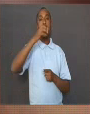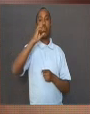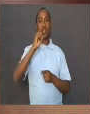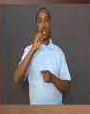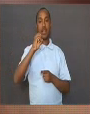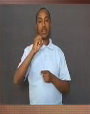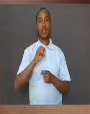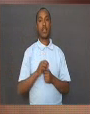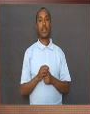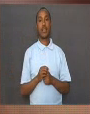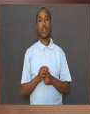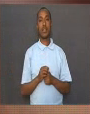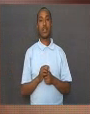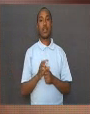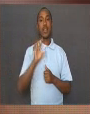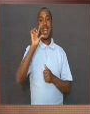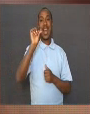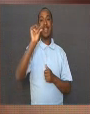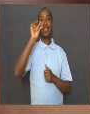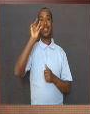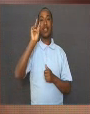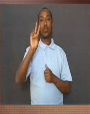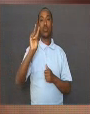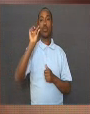mercury oxide,